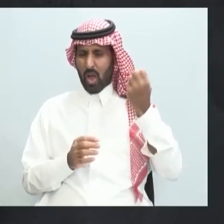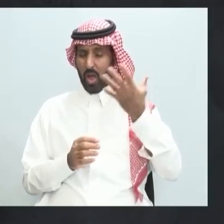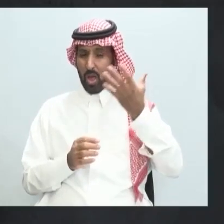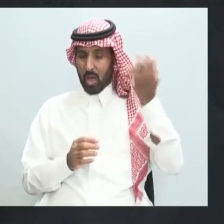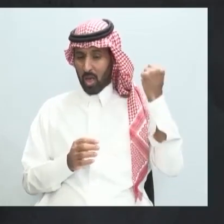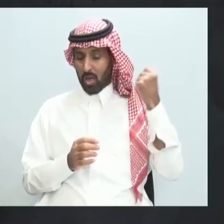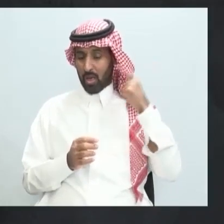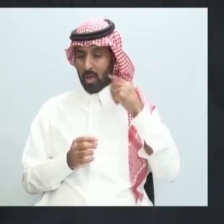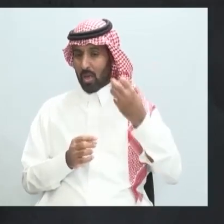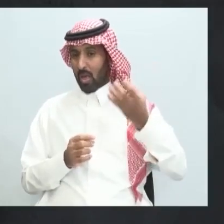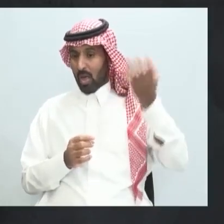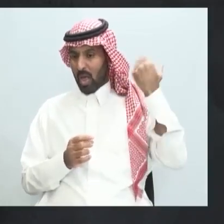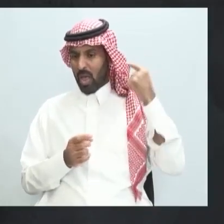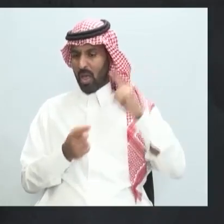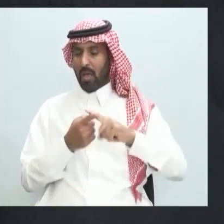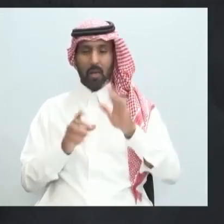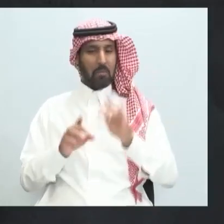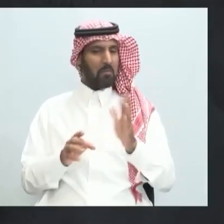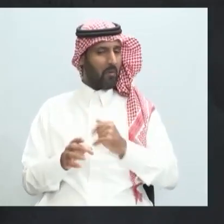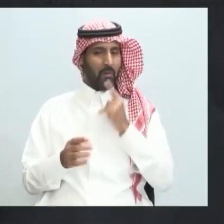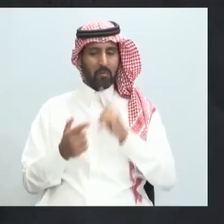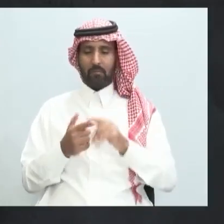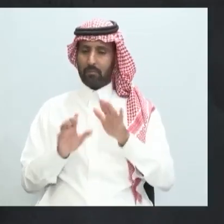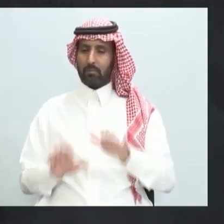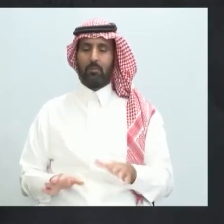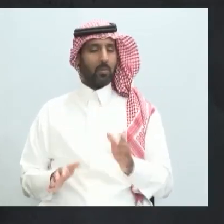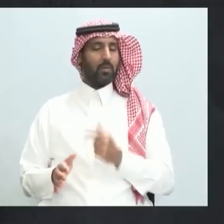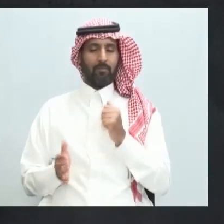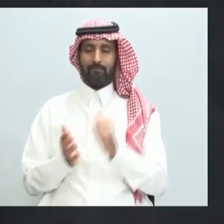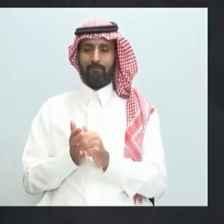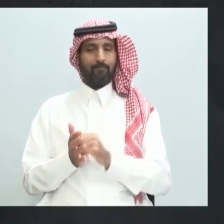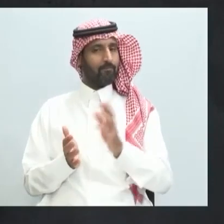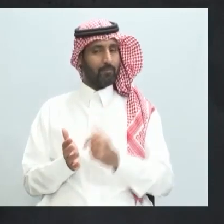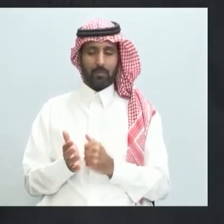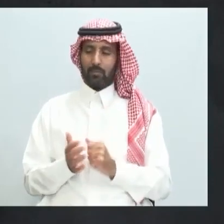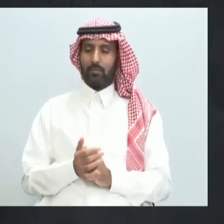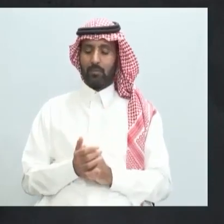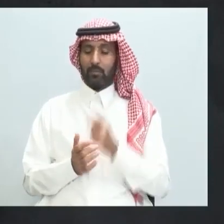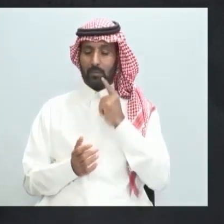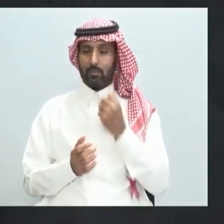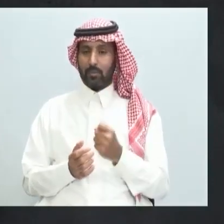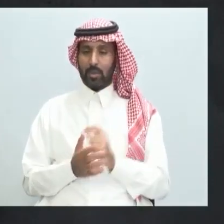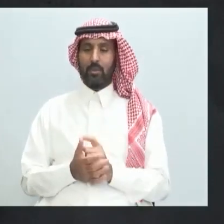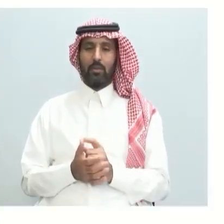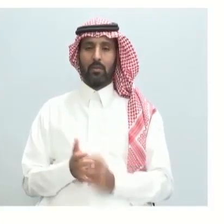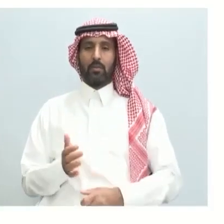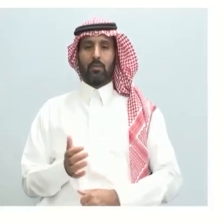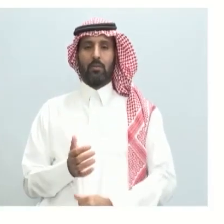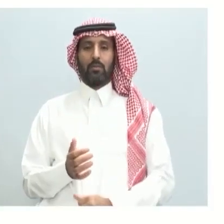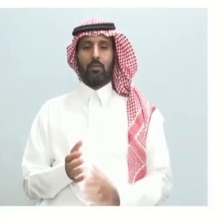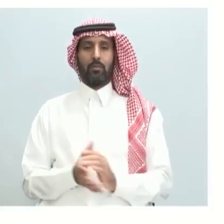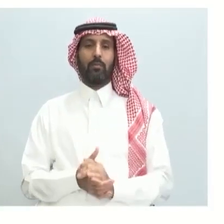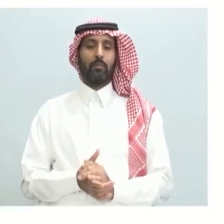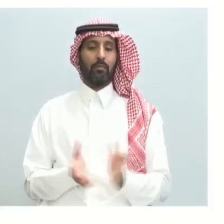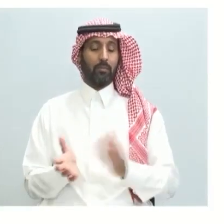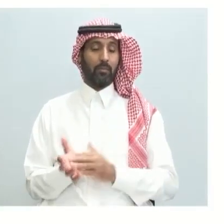years, comfy chair, it's very comfortable. That's not a house. The house is soulless. That's not a